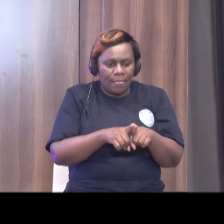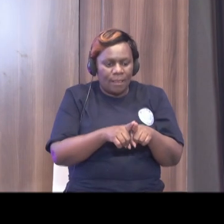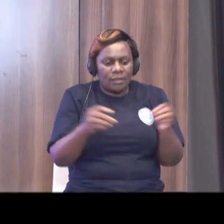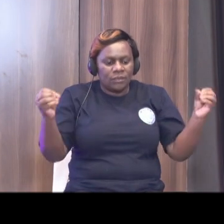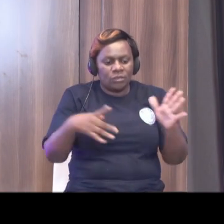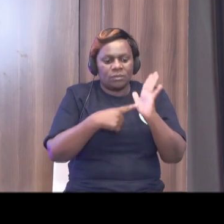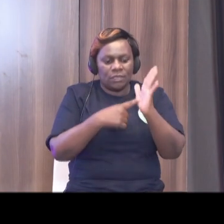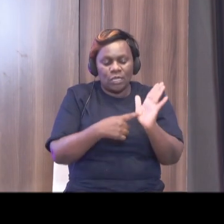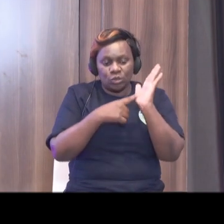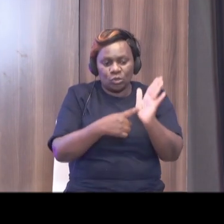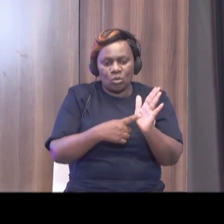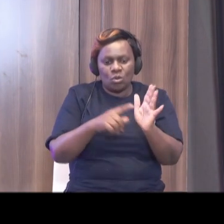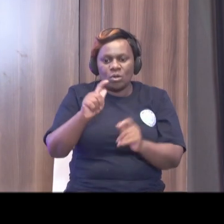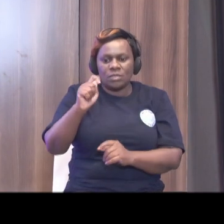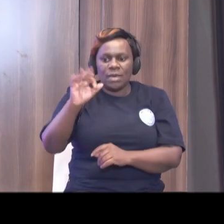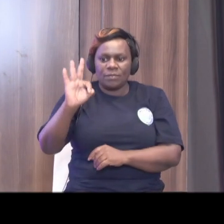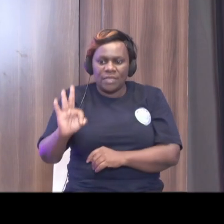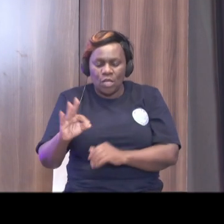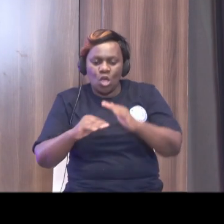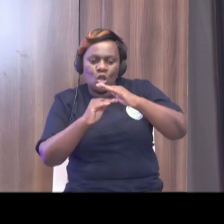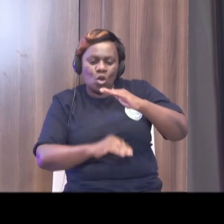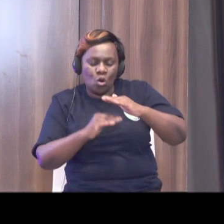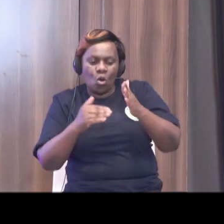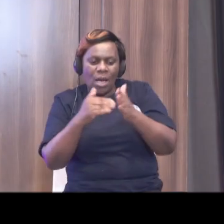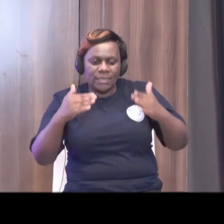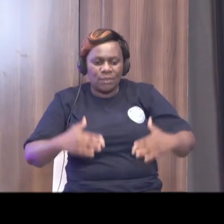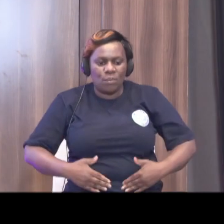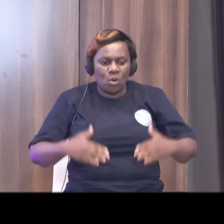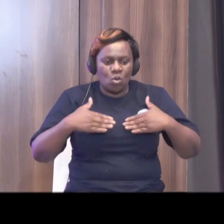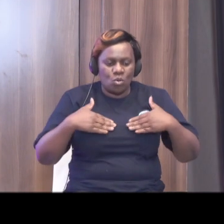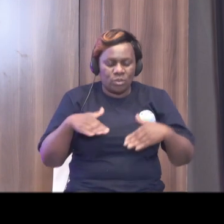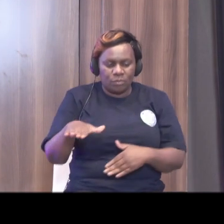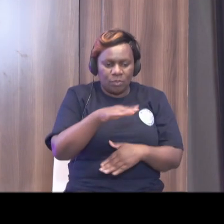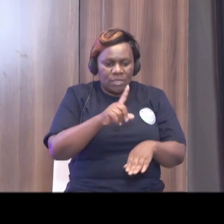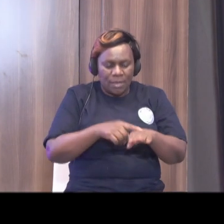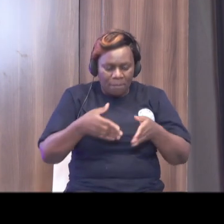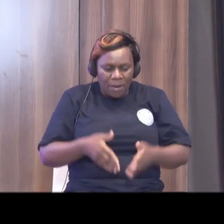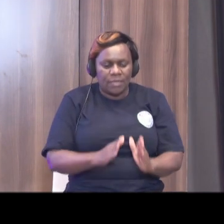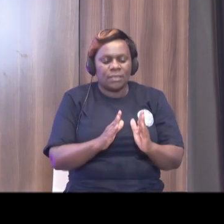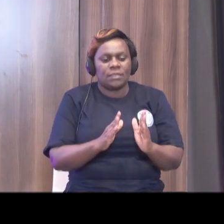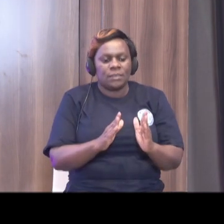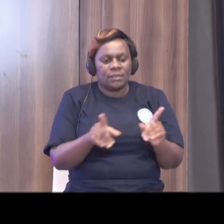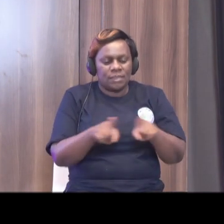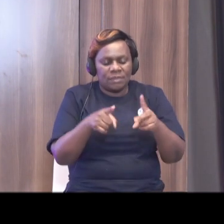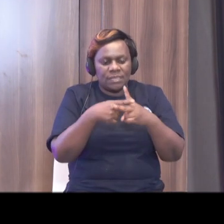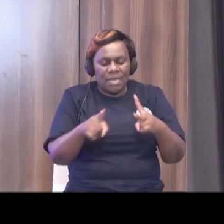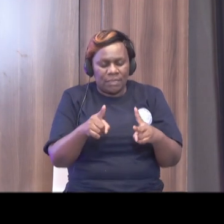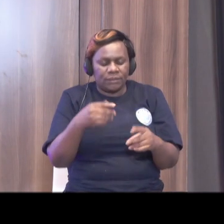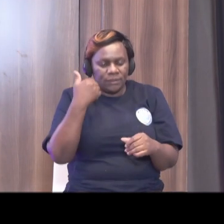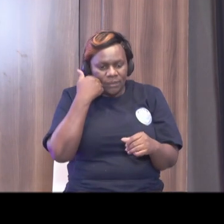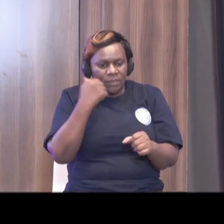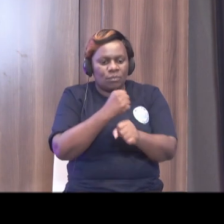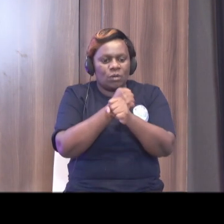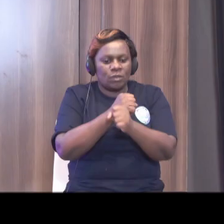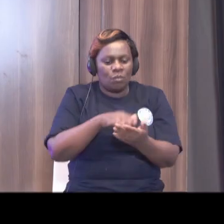I showed you for serotype 3, that very low antibody concentrations at birth appear to confer late onset disease protection for